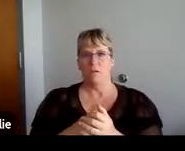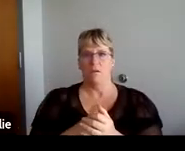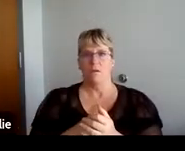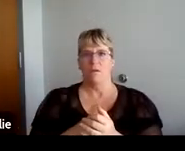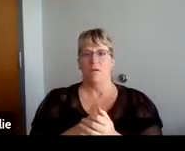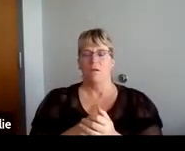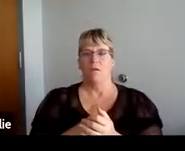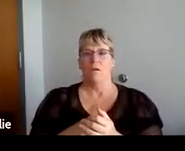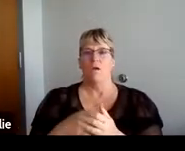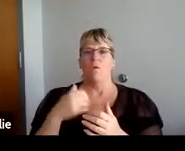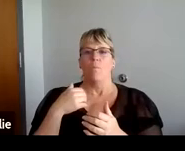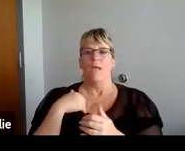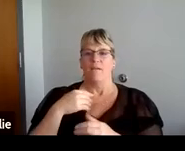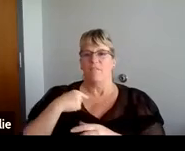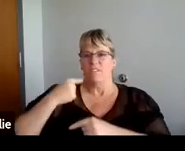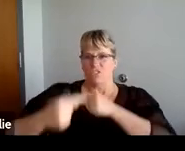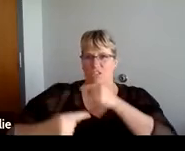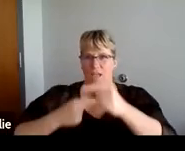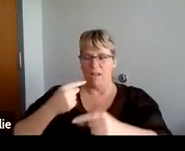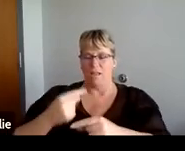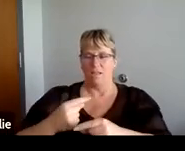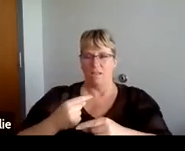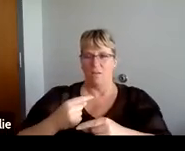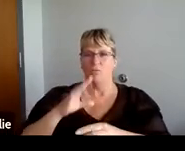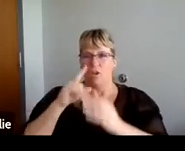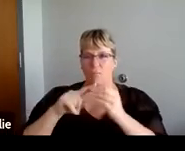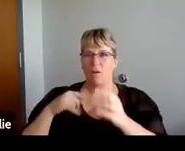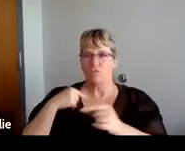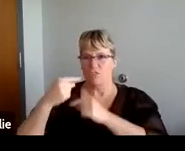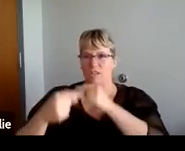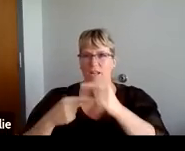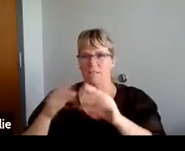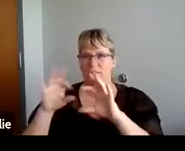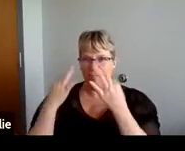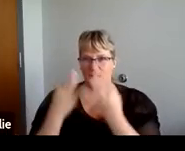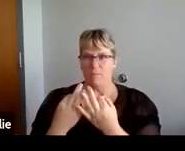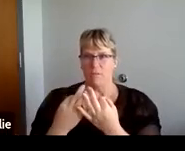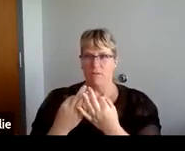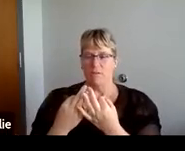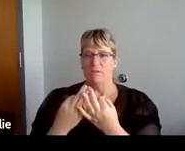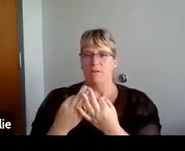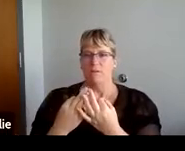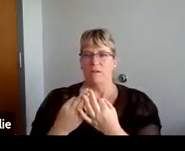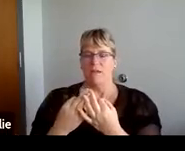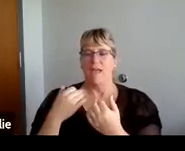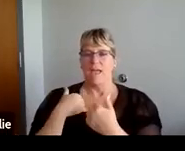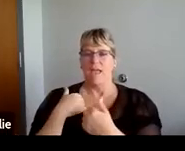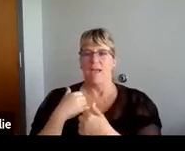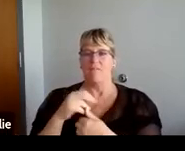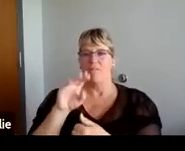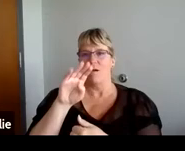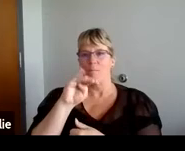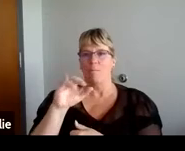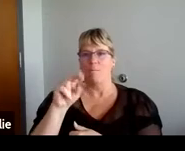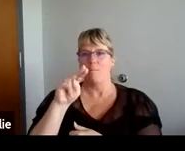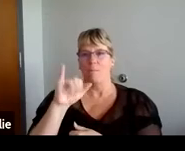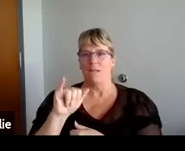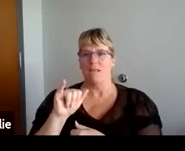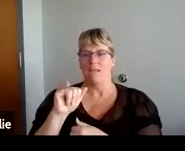and genetic factors, and we're going to go through some genetics in a moment. I'm going to give you the mini bio lesson here. We have